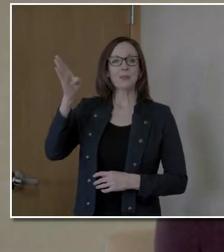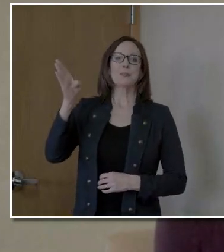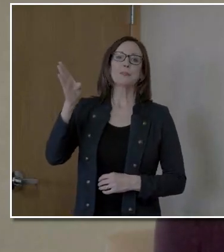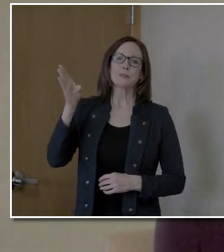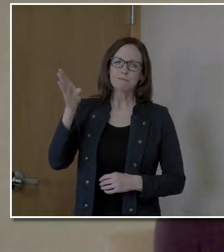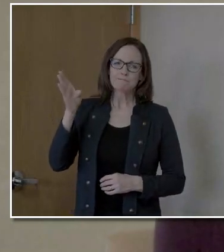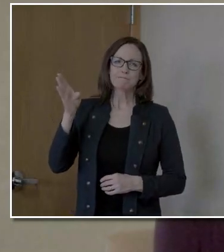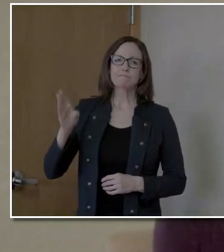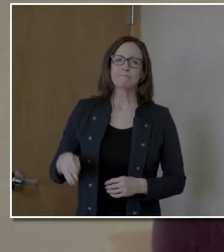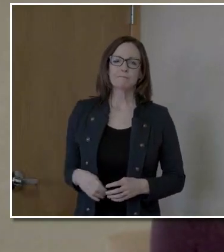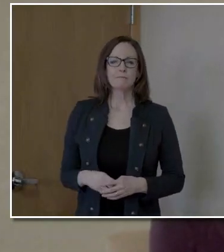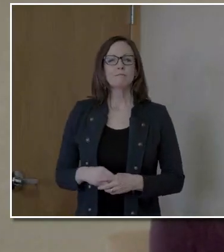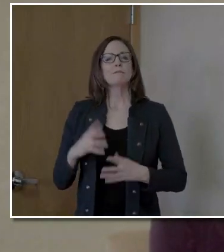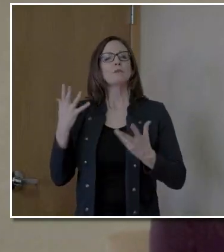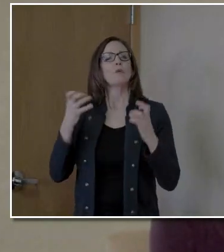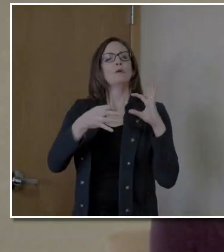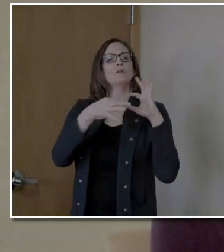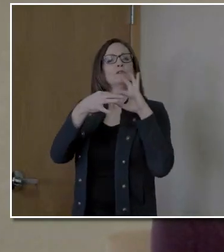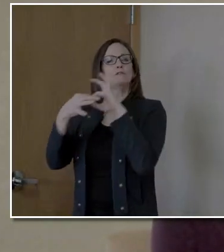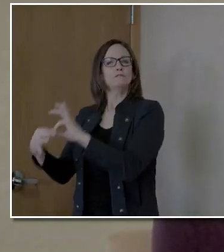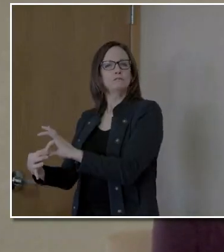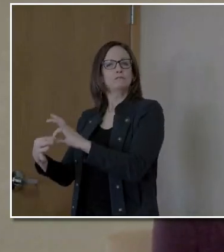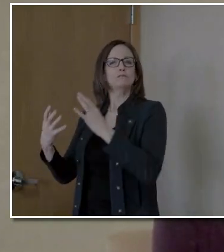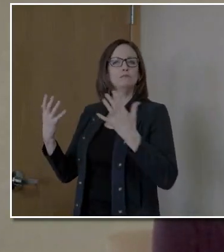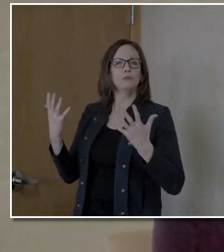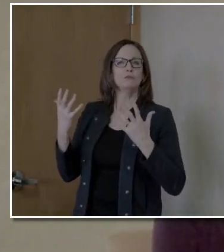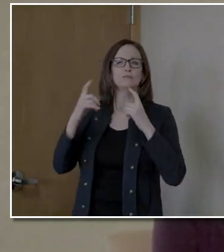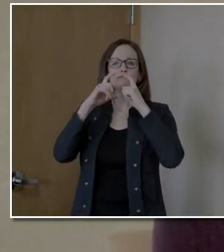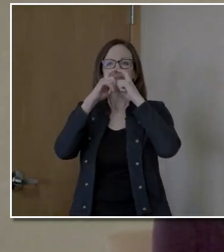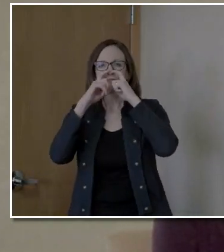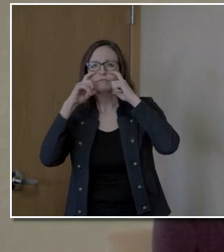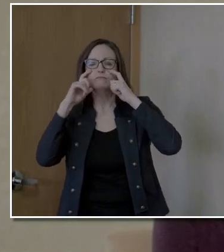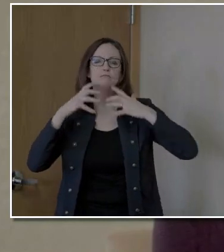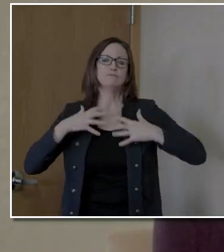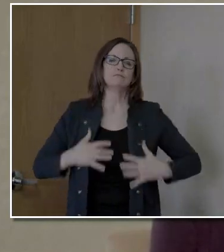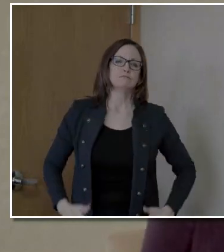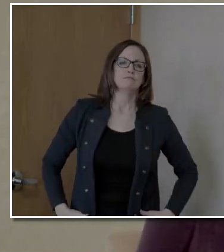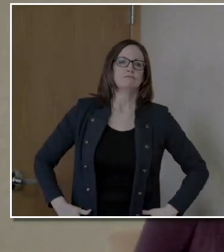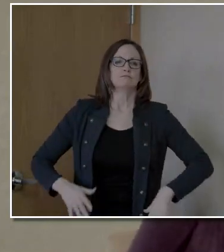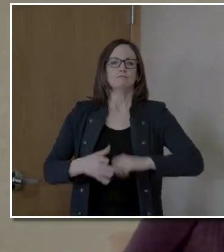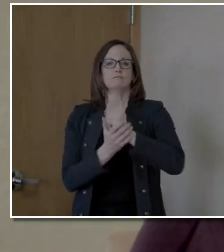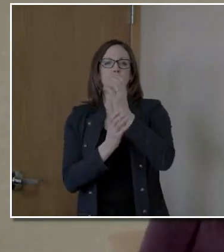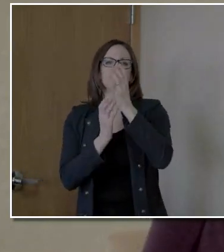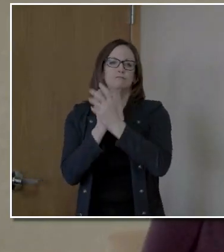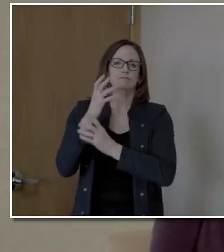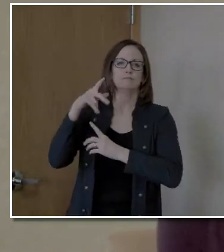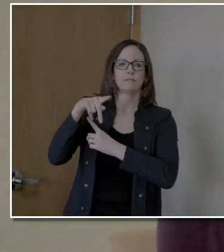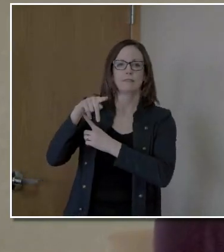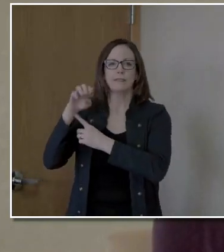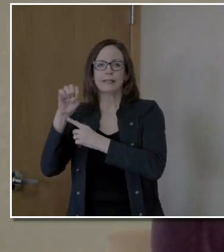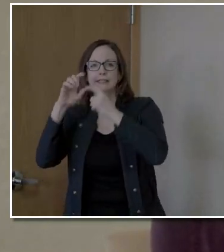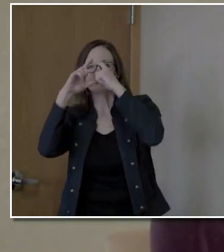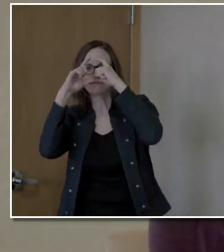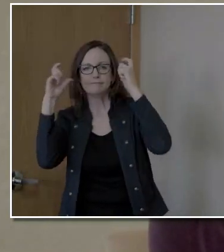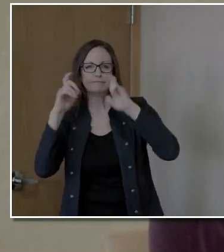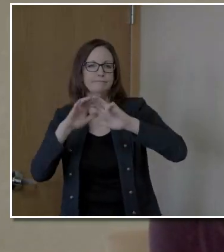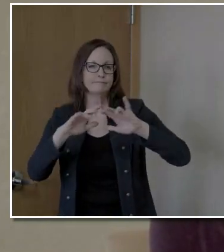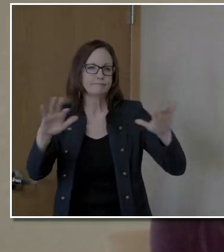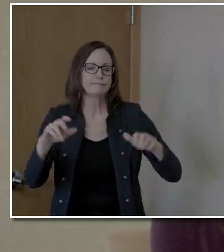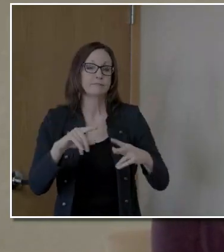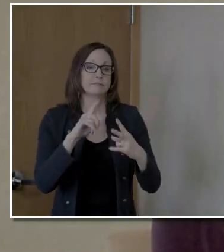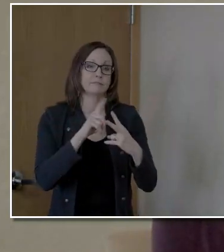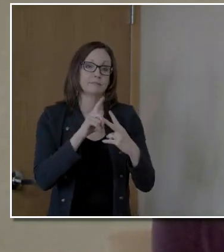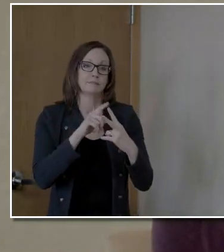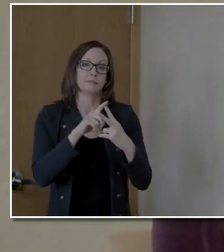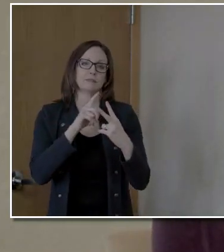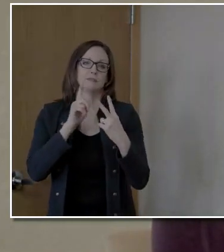If you could just tell us a little bit more about the efforts to contact trace cases stemming specifically from Election Day. I guess